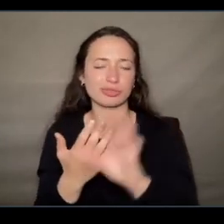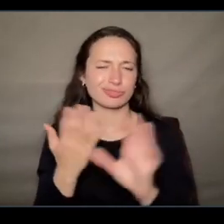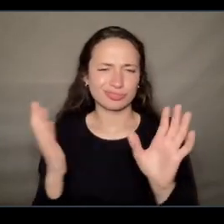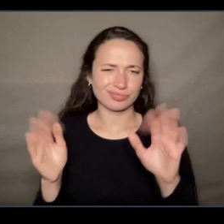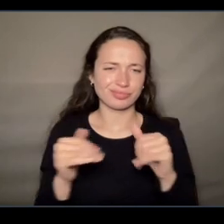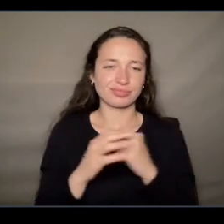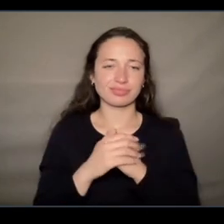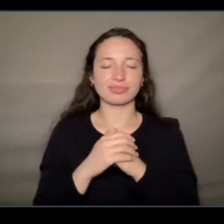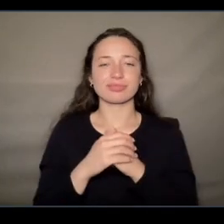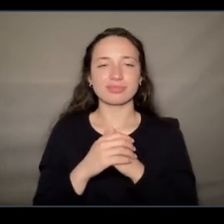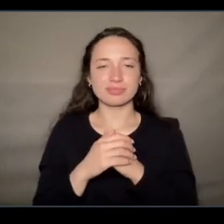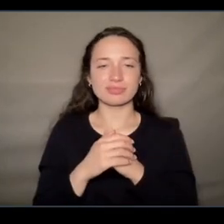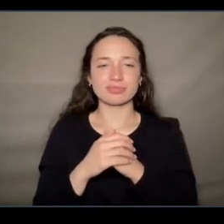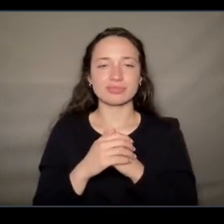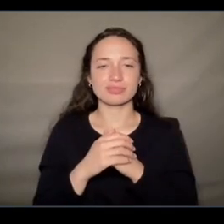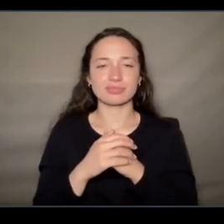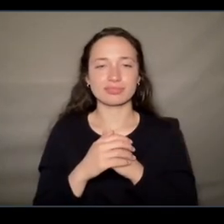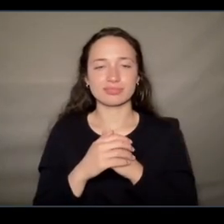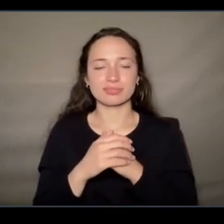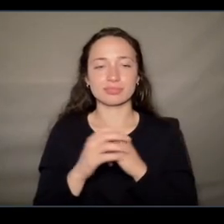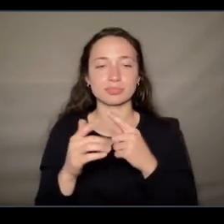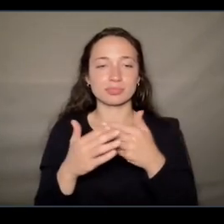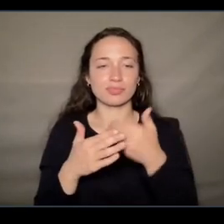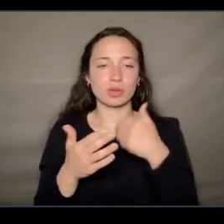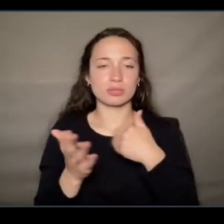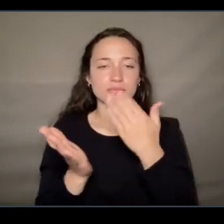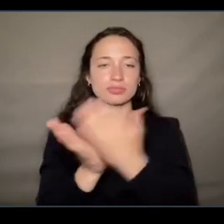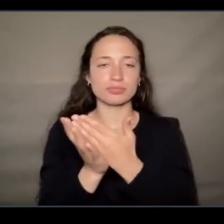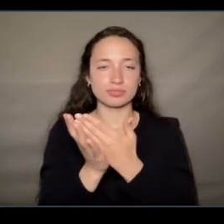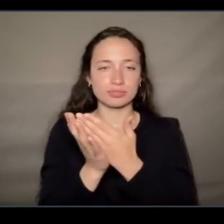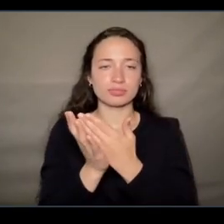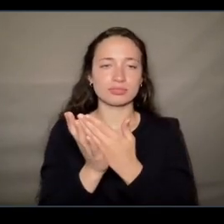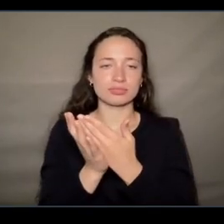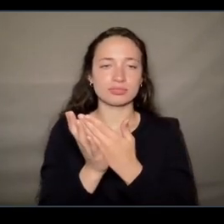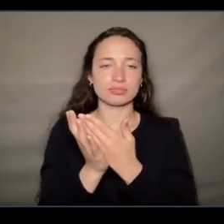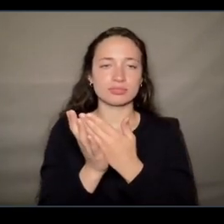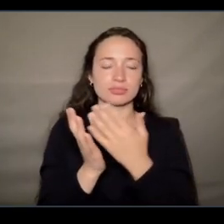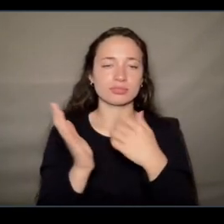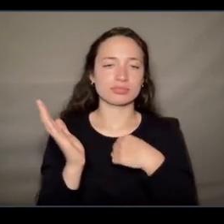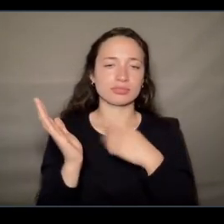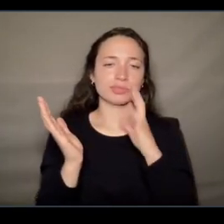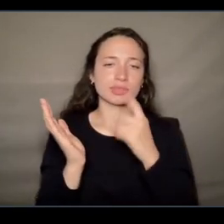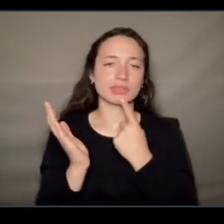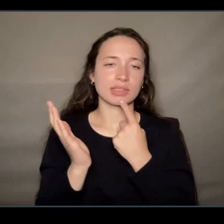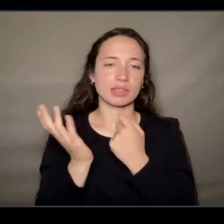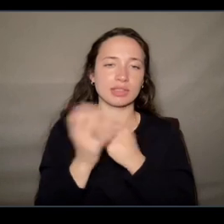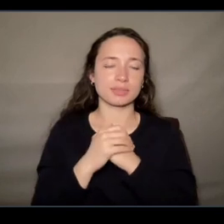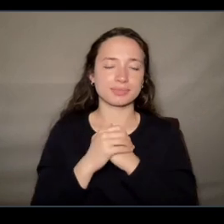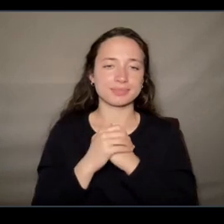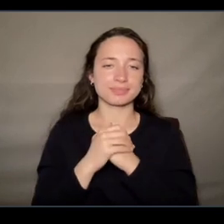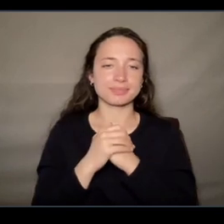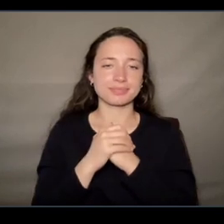calendar. No, of course. And so just before taking a pause, I'll just say,